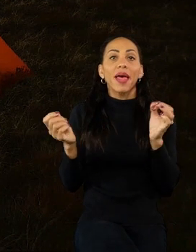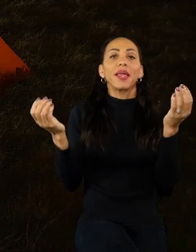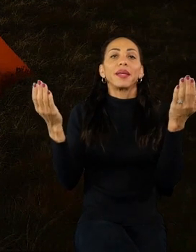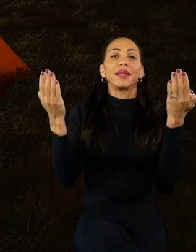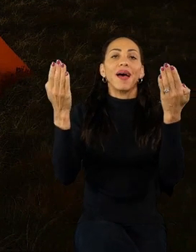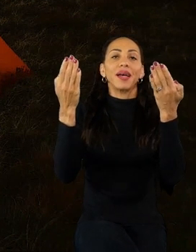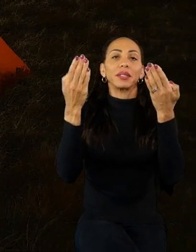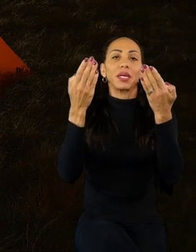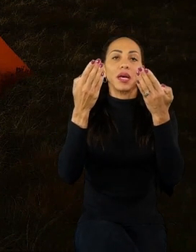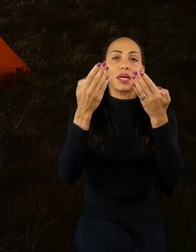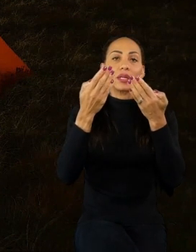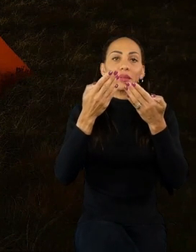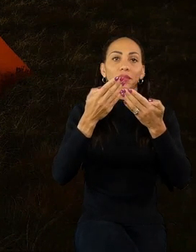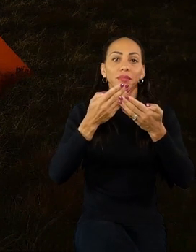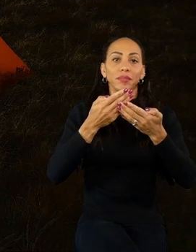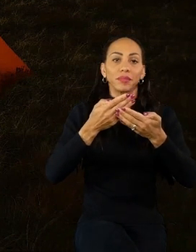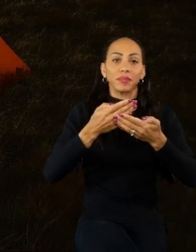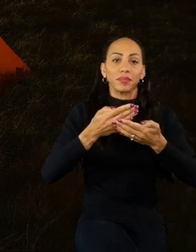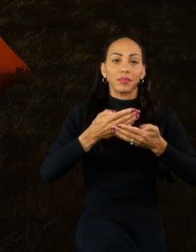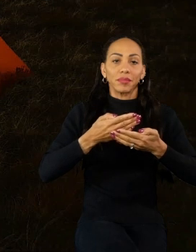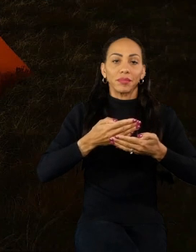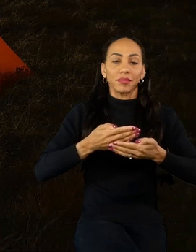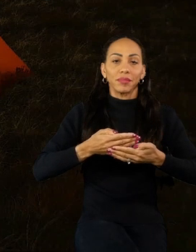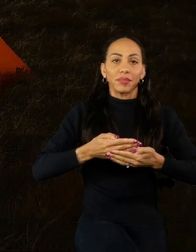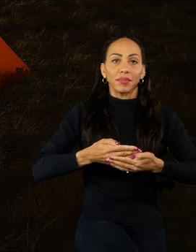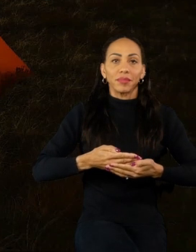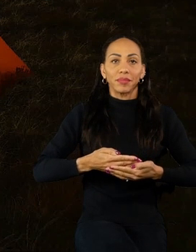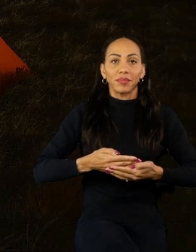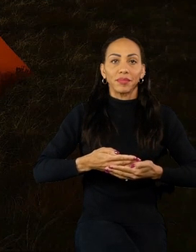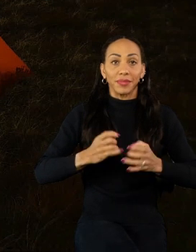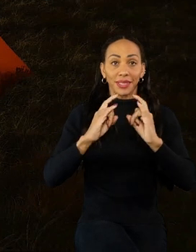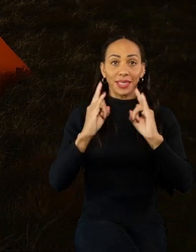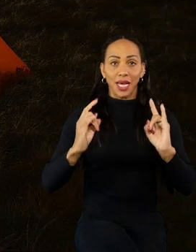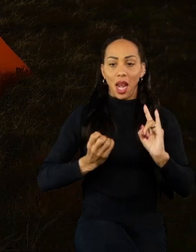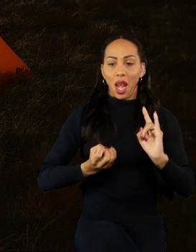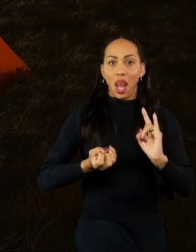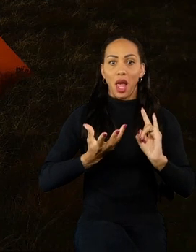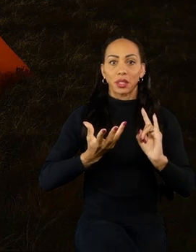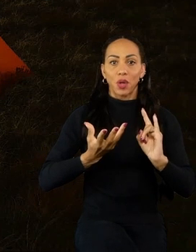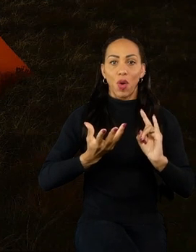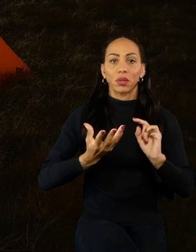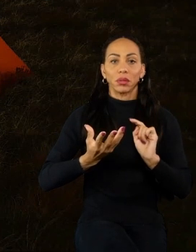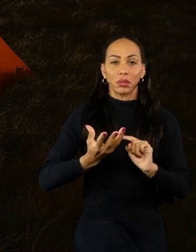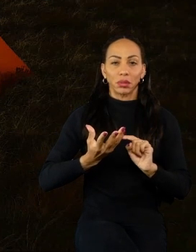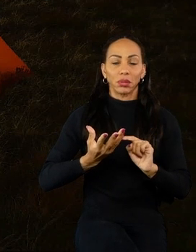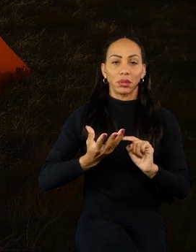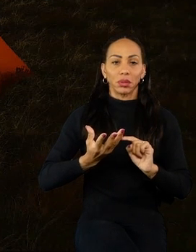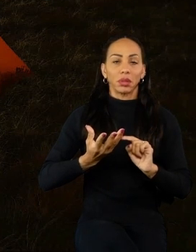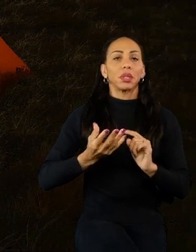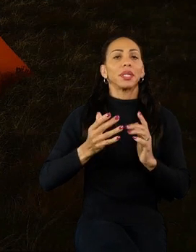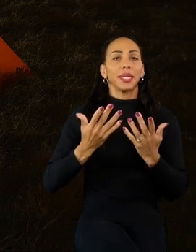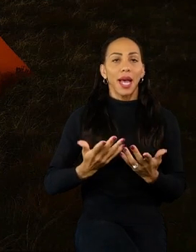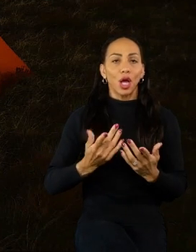lights go on. You know, then they're appearing just by using silhouettes, positioned behind a slightly translucent